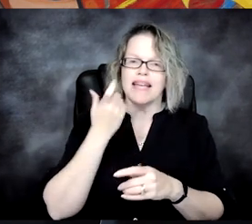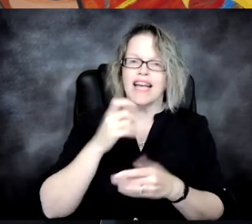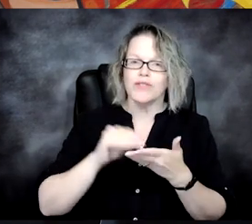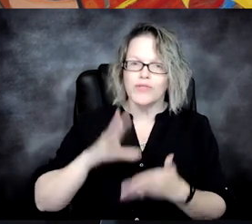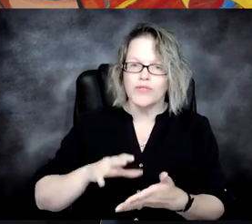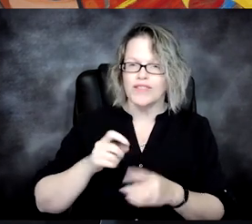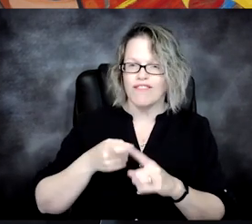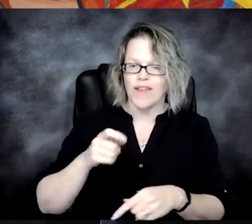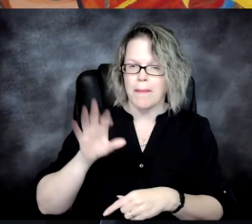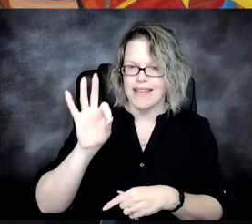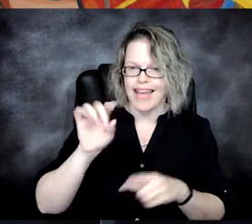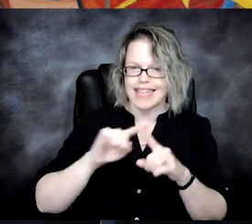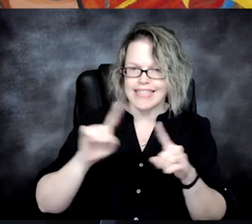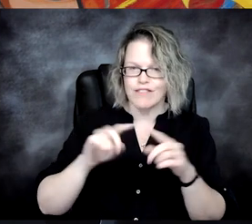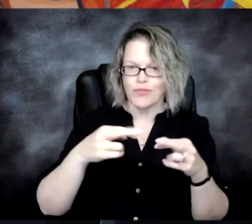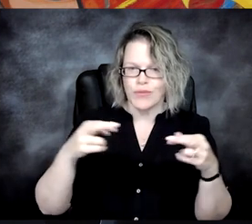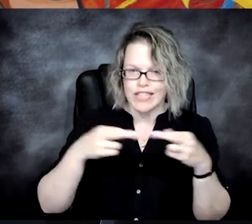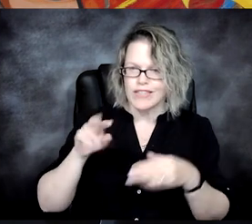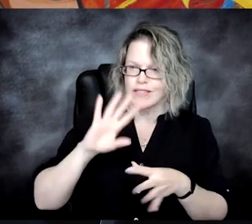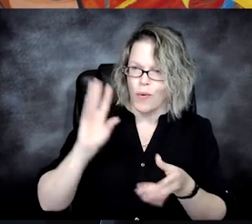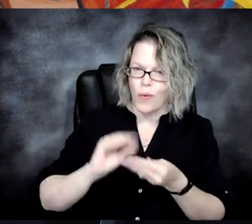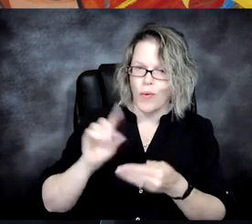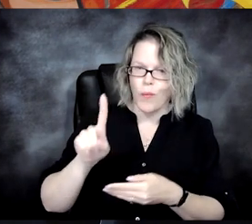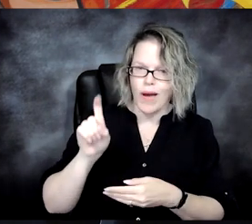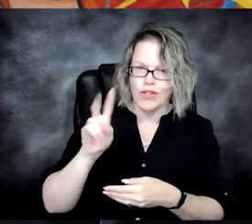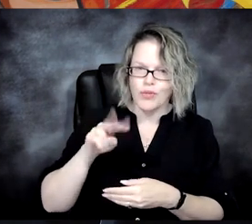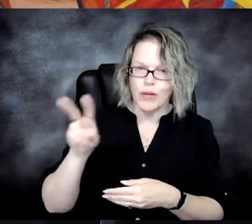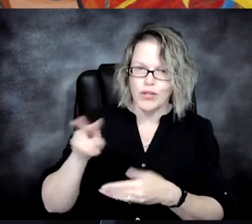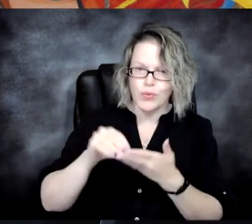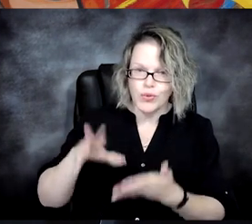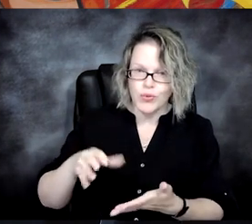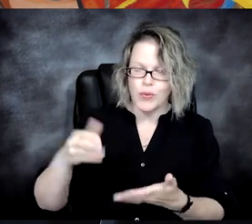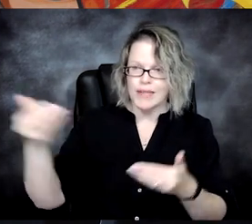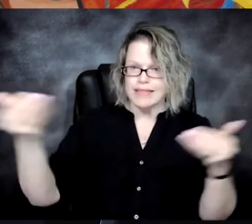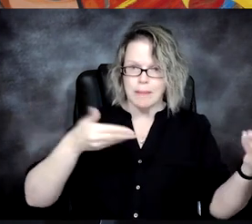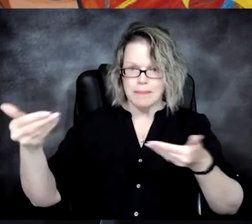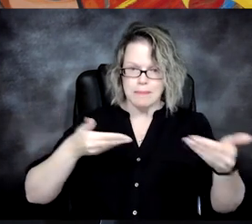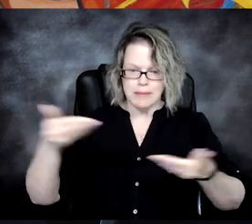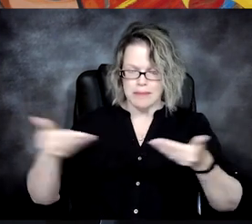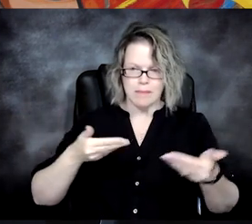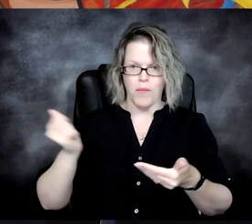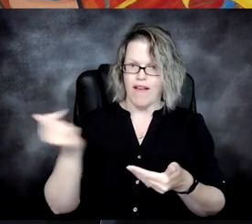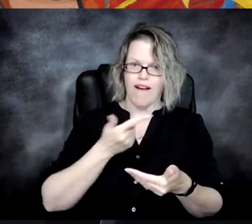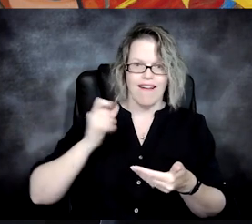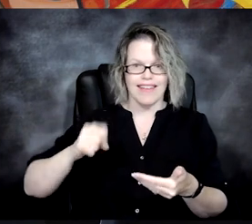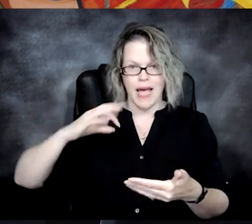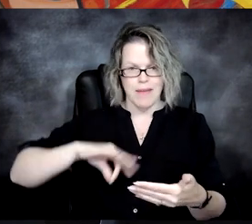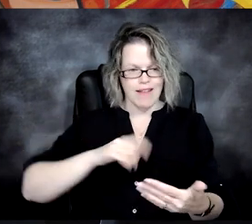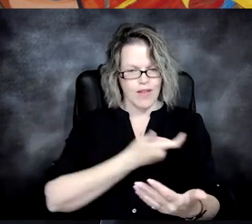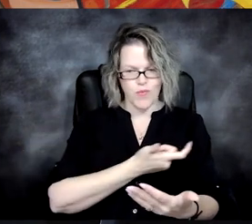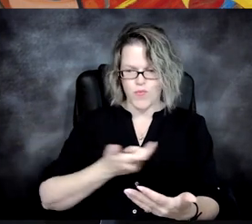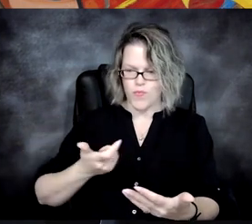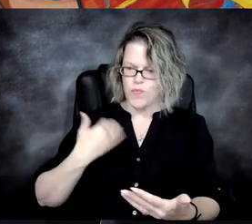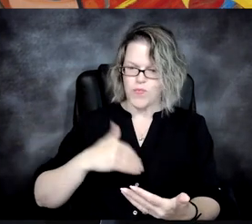9 different educational service district regions, 122 students submit art. We all get the chance to benefit from this, but we've got some experts